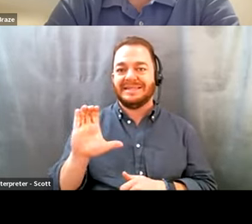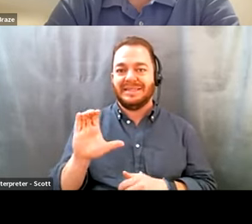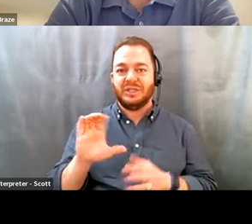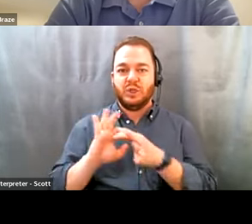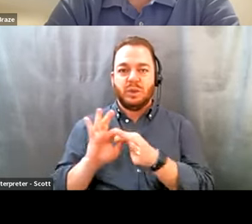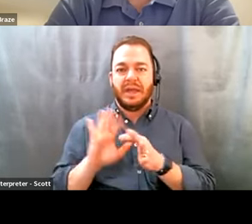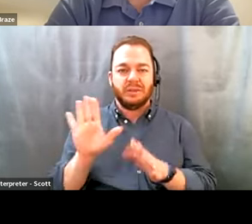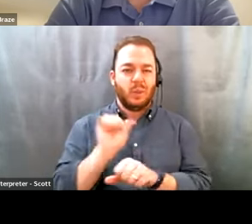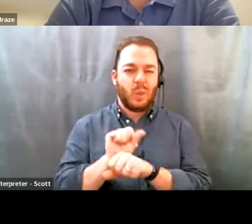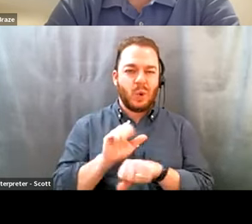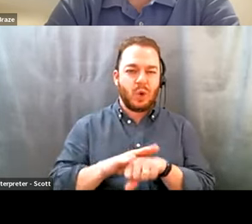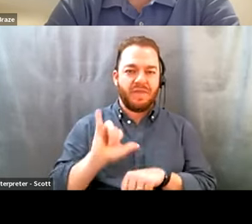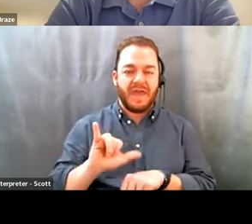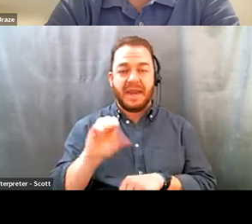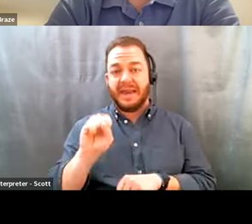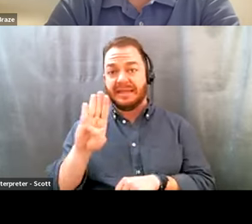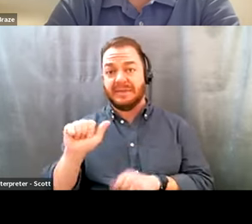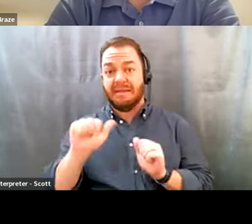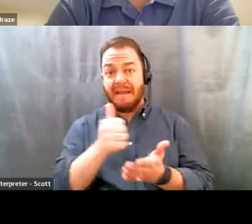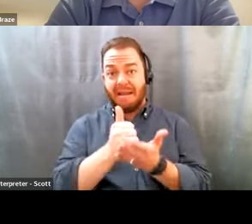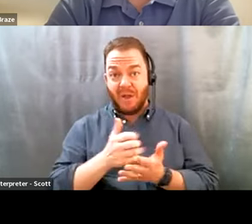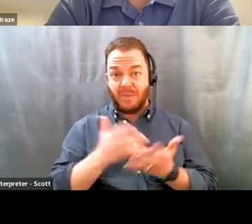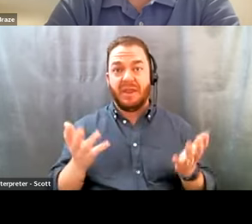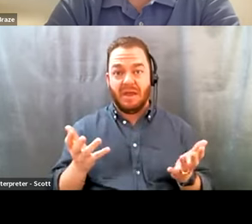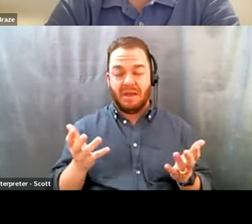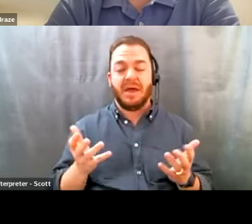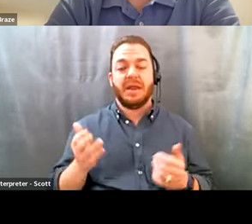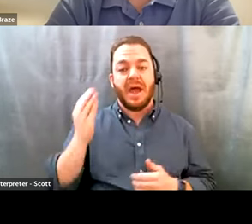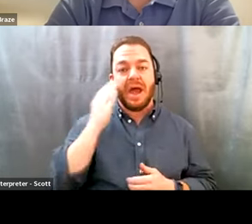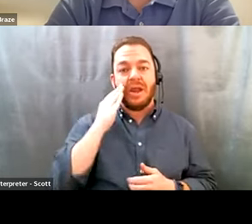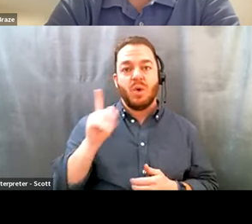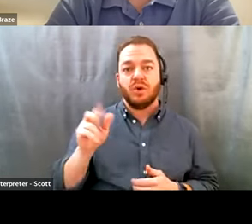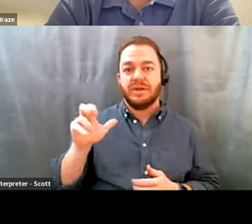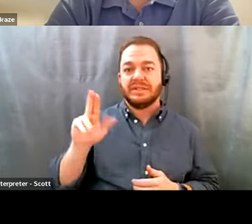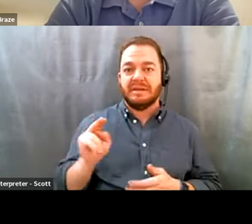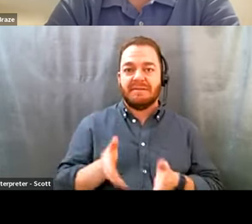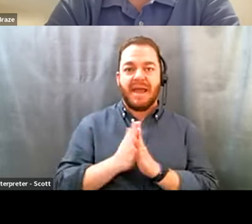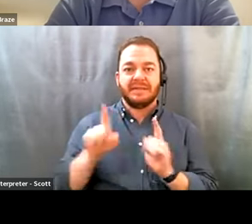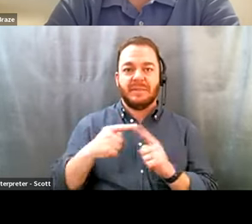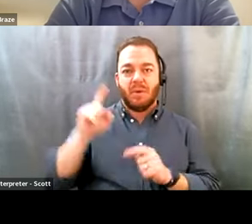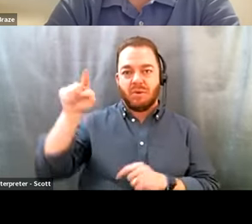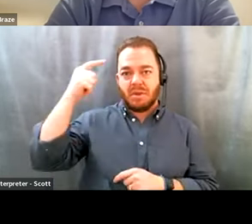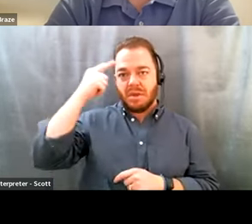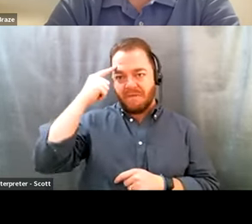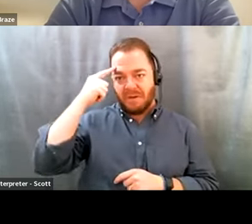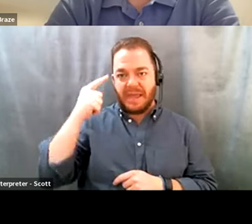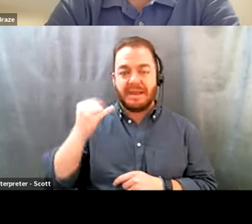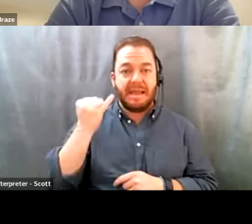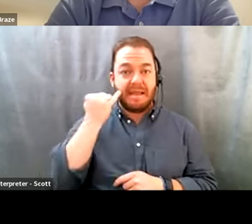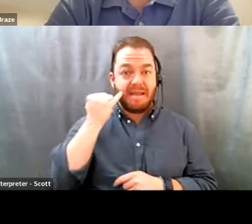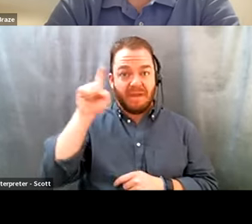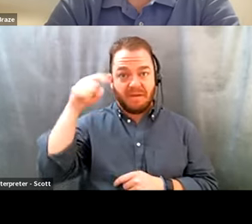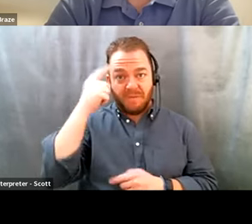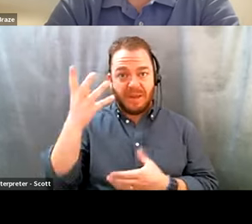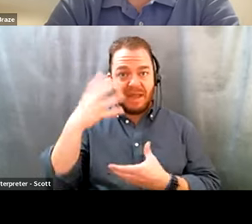can help tremendously. I know Kristen asked about the government, if the government was involved.